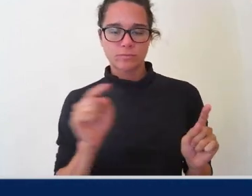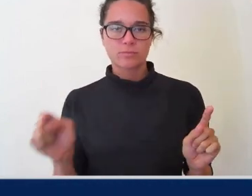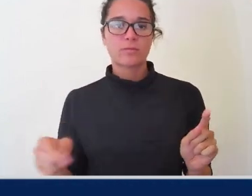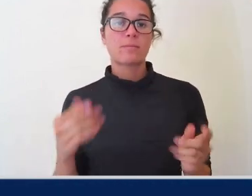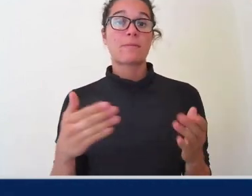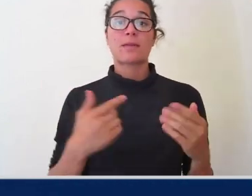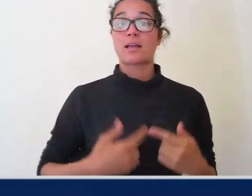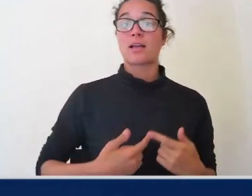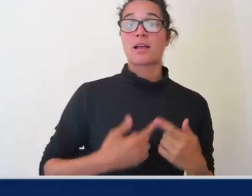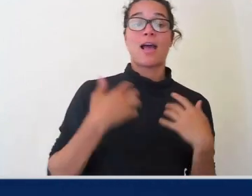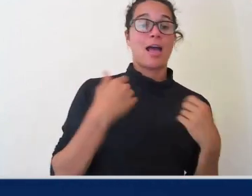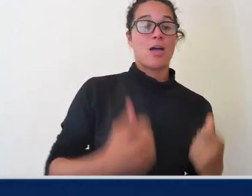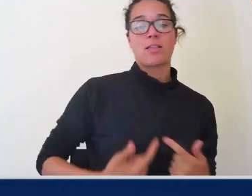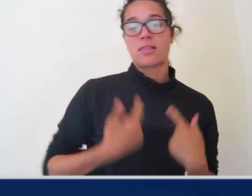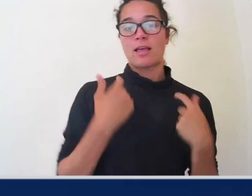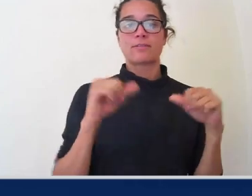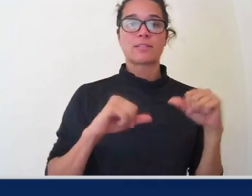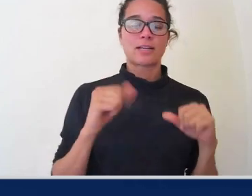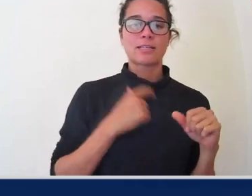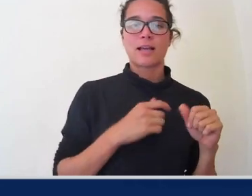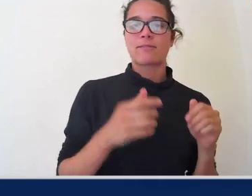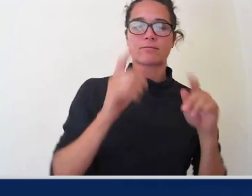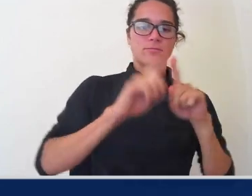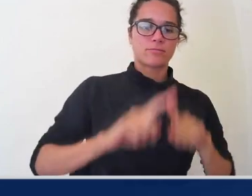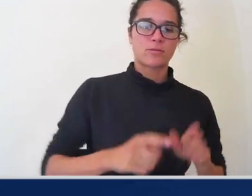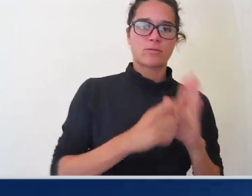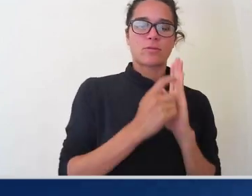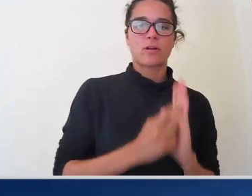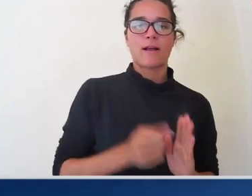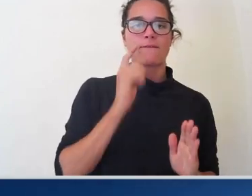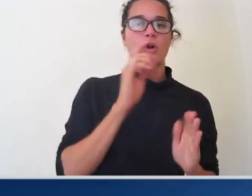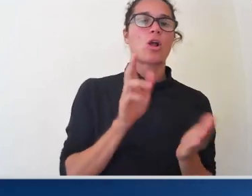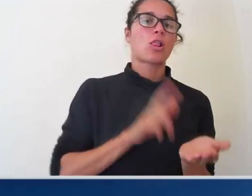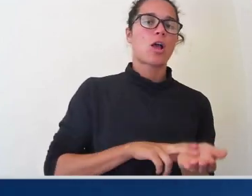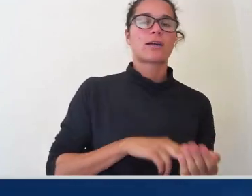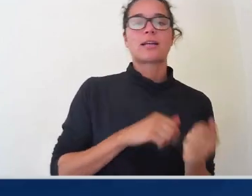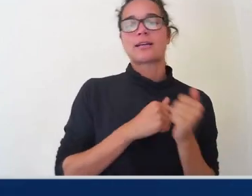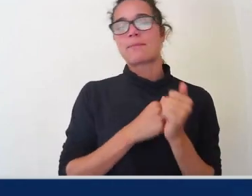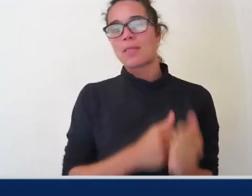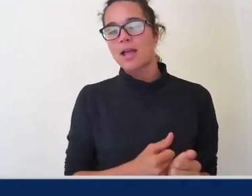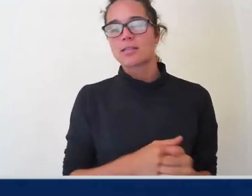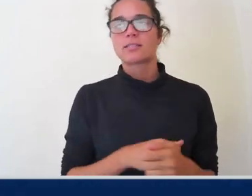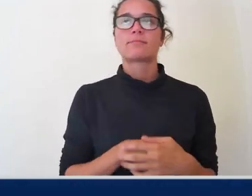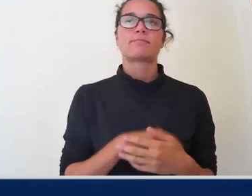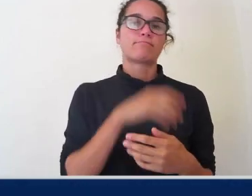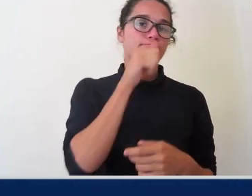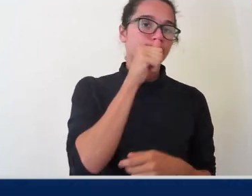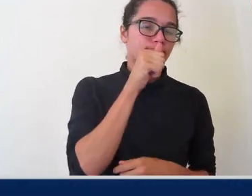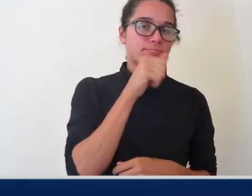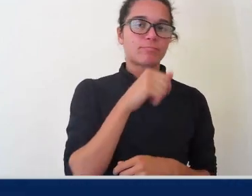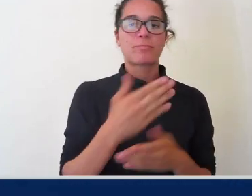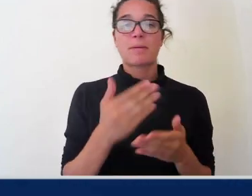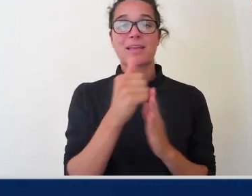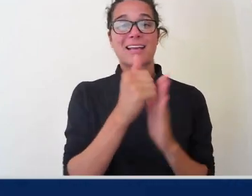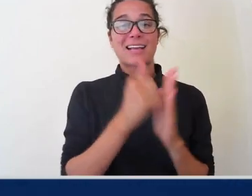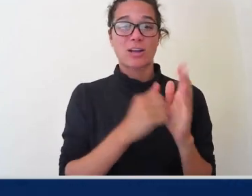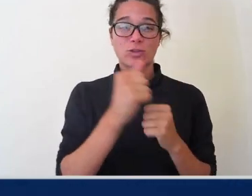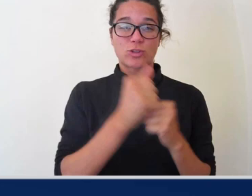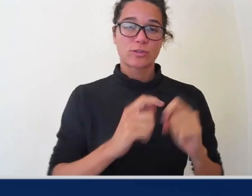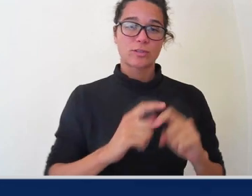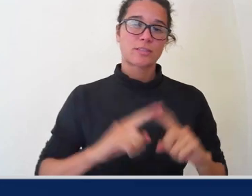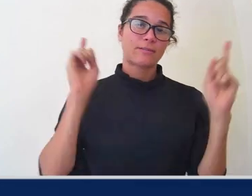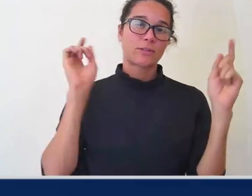I have different requirements for logging. I have different requirements for compliance, maybe an account structure as well. So anything that gets